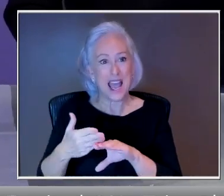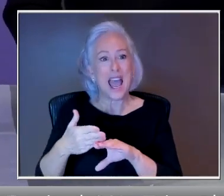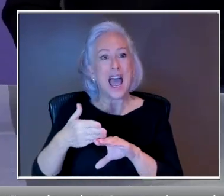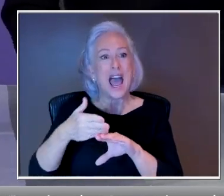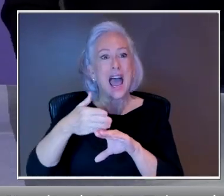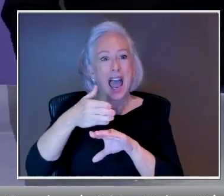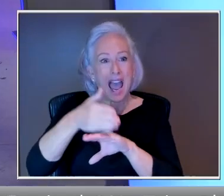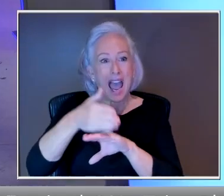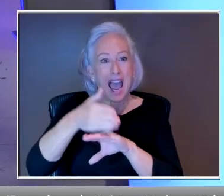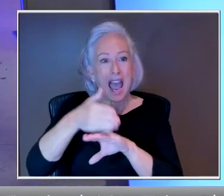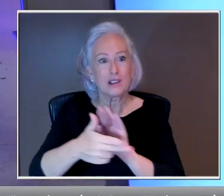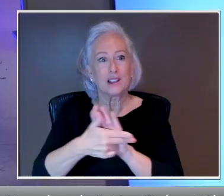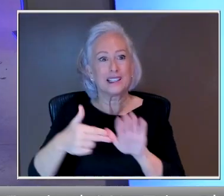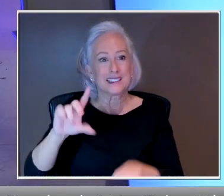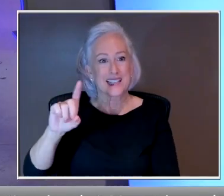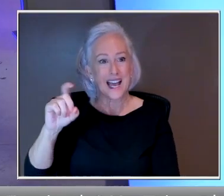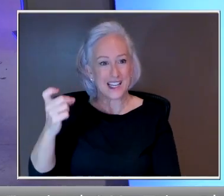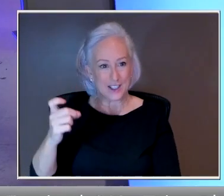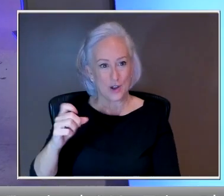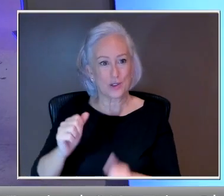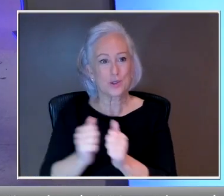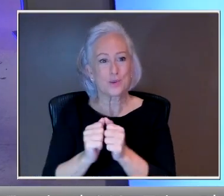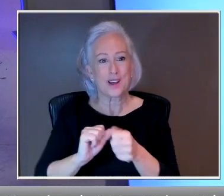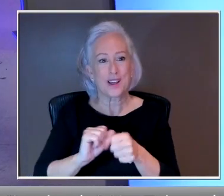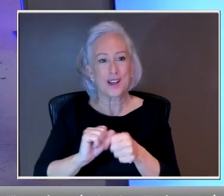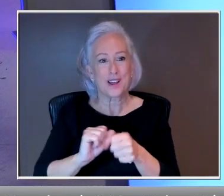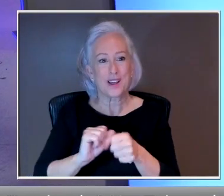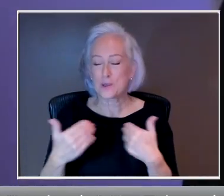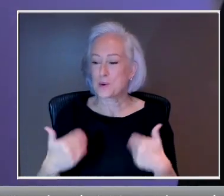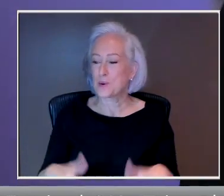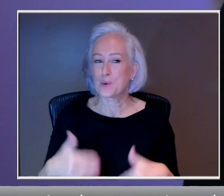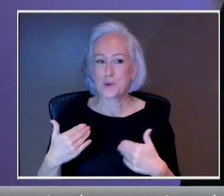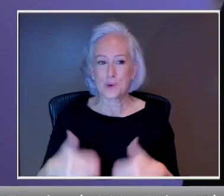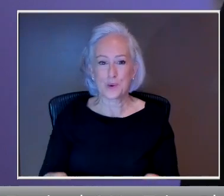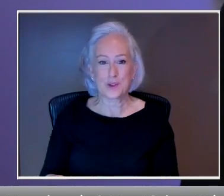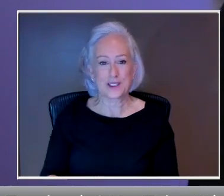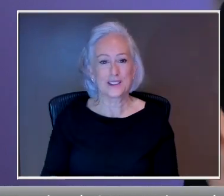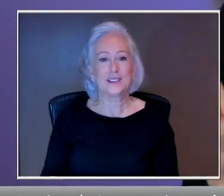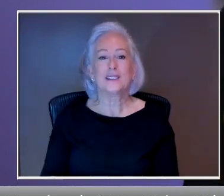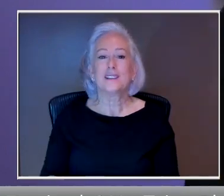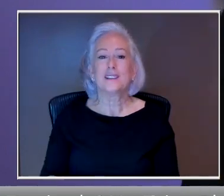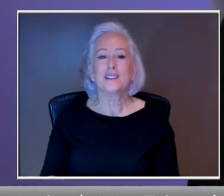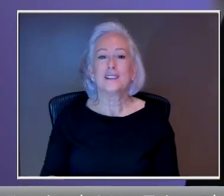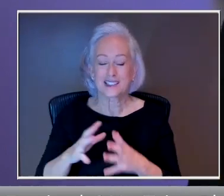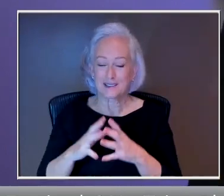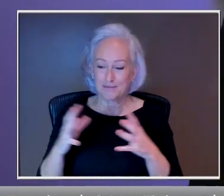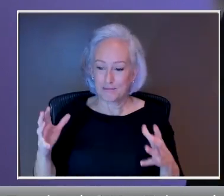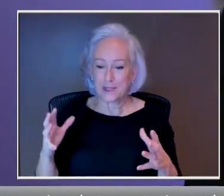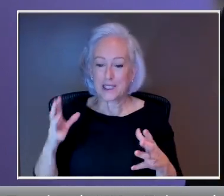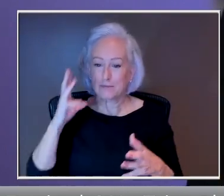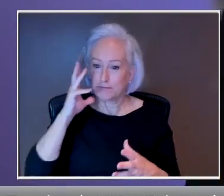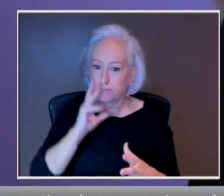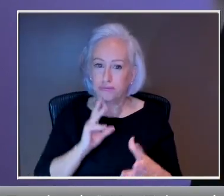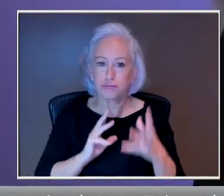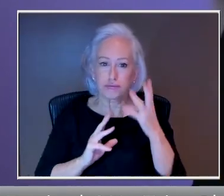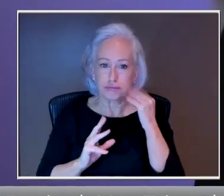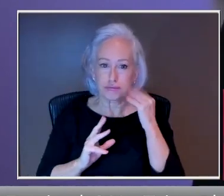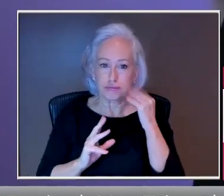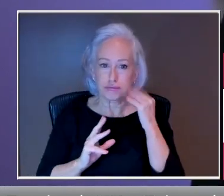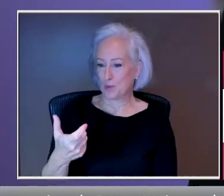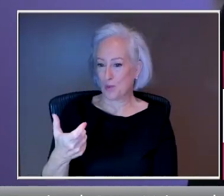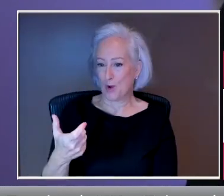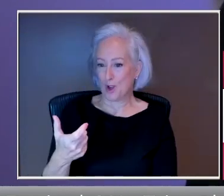been on a health journey since then. I have. It's been quite a journey, and I was watching the package and got like emotional